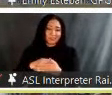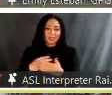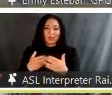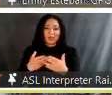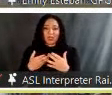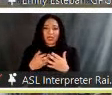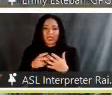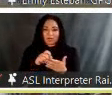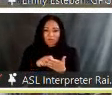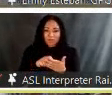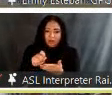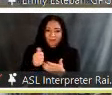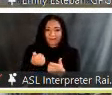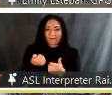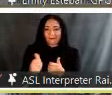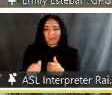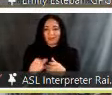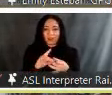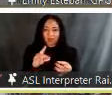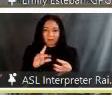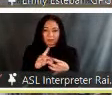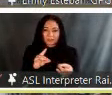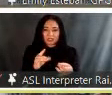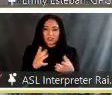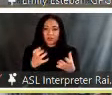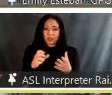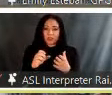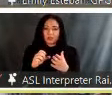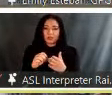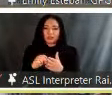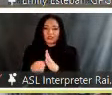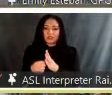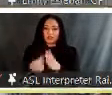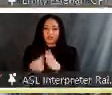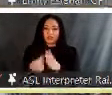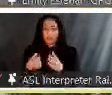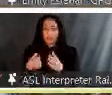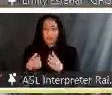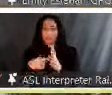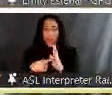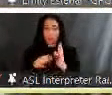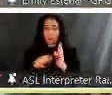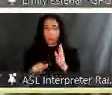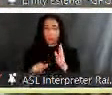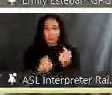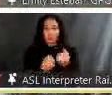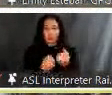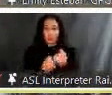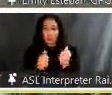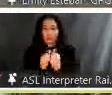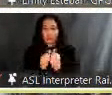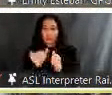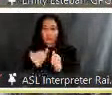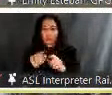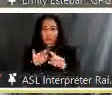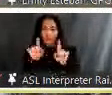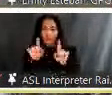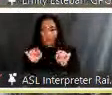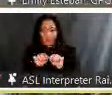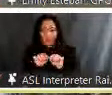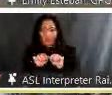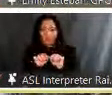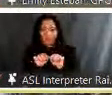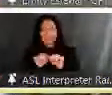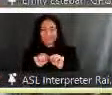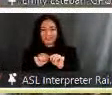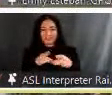mark any comments that you want to indicate your agreement with or show your support for with that heart button to indicate kind of